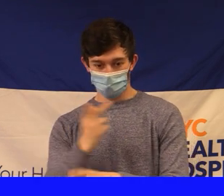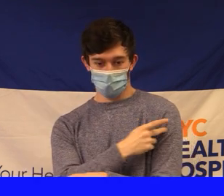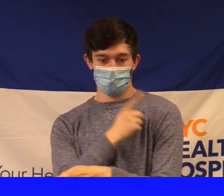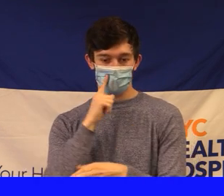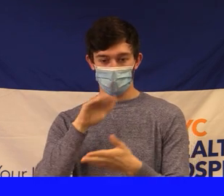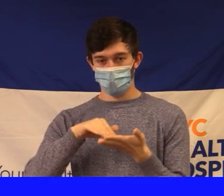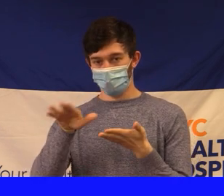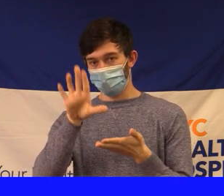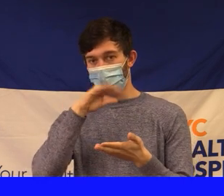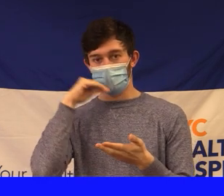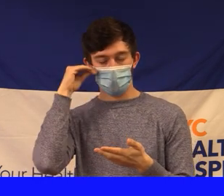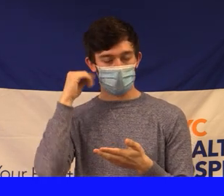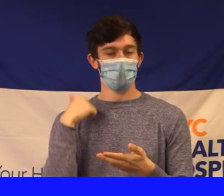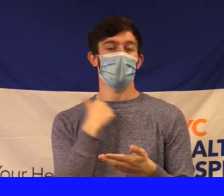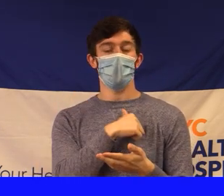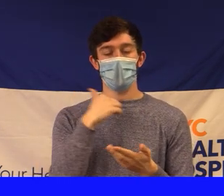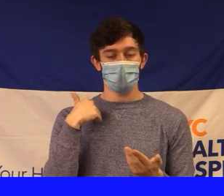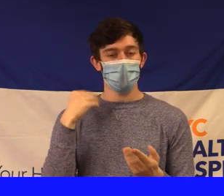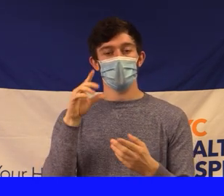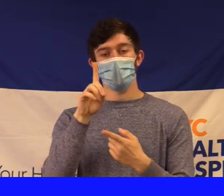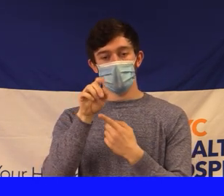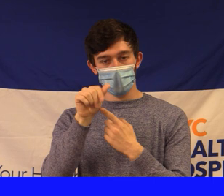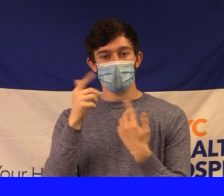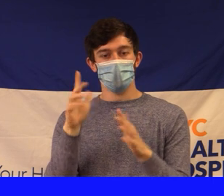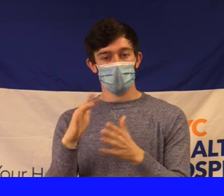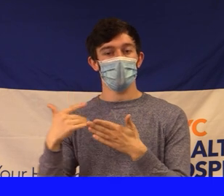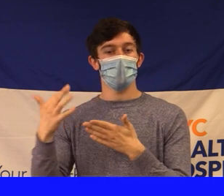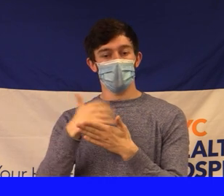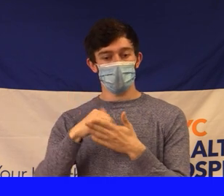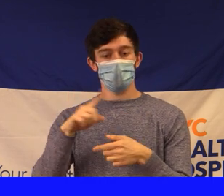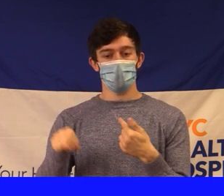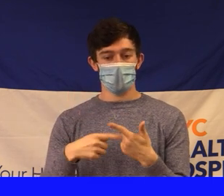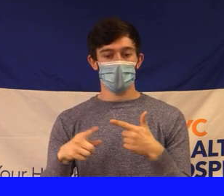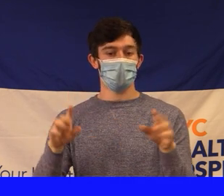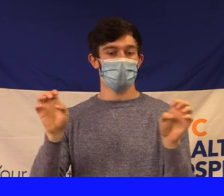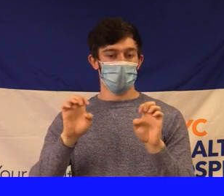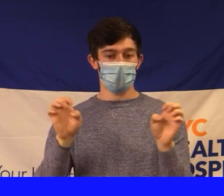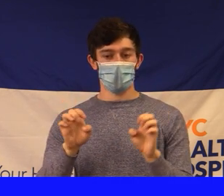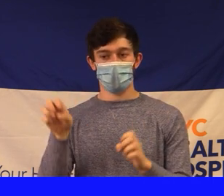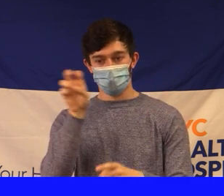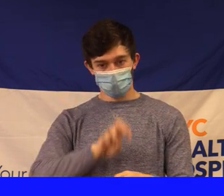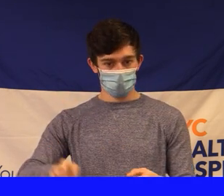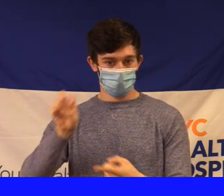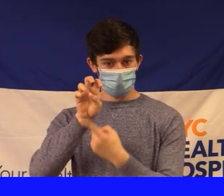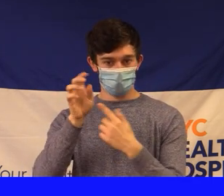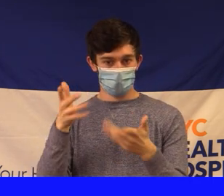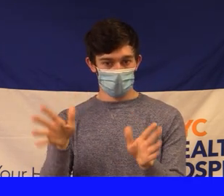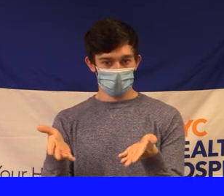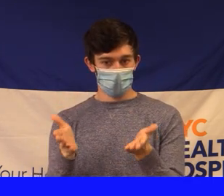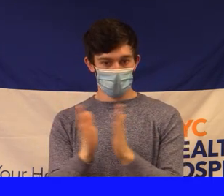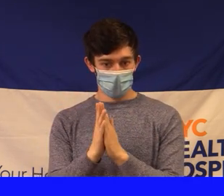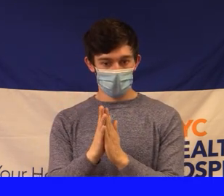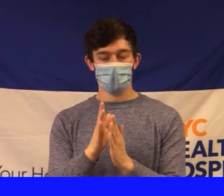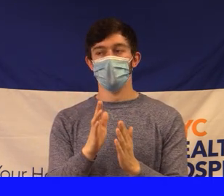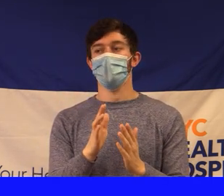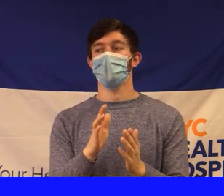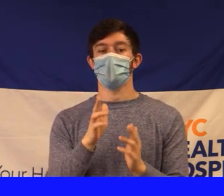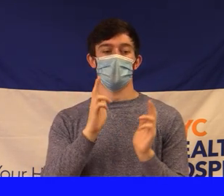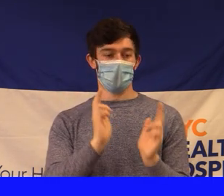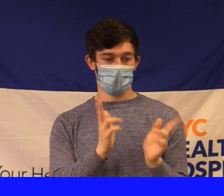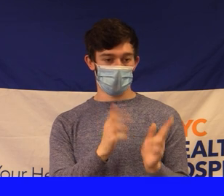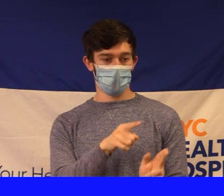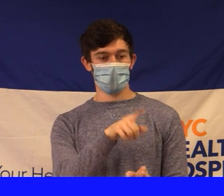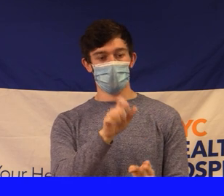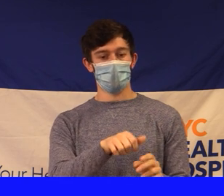So we actually have data on this, that when an emergency trip is requested and the SLA is Hunter has to be